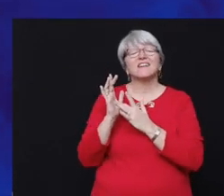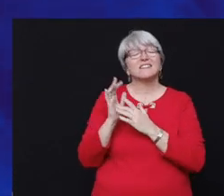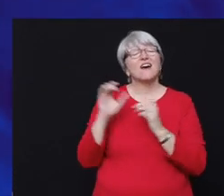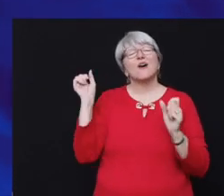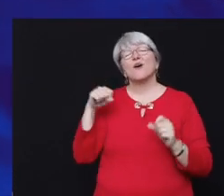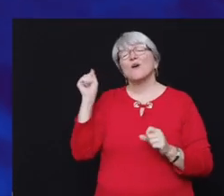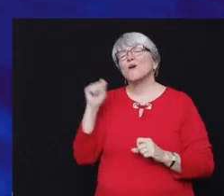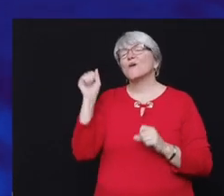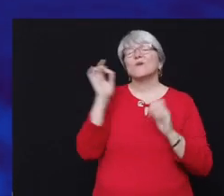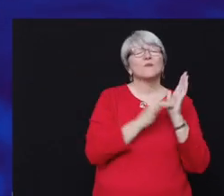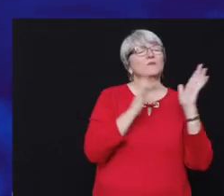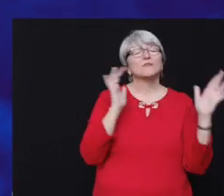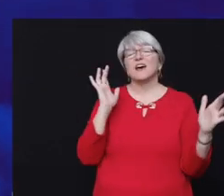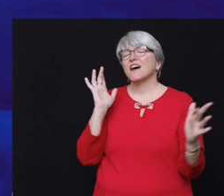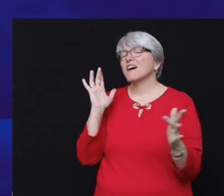Jesus. Oh,